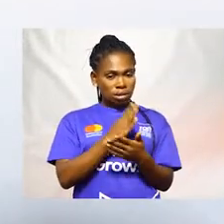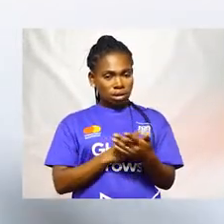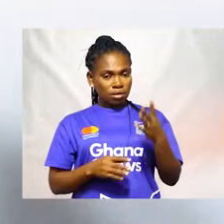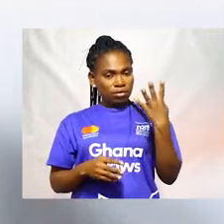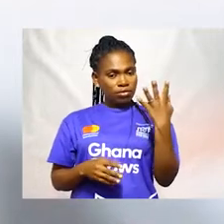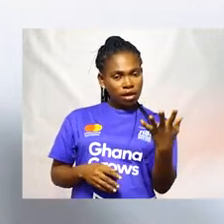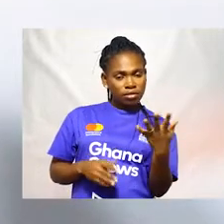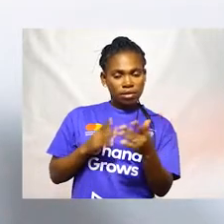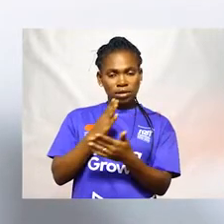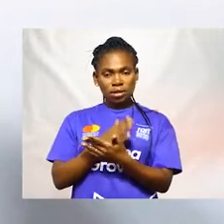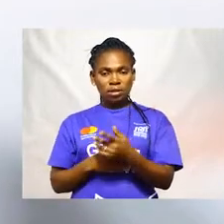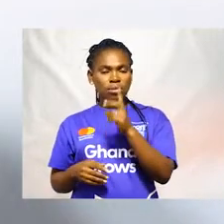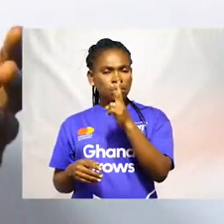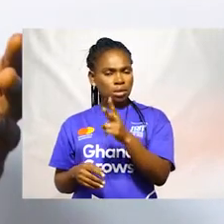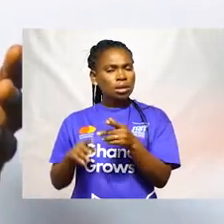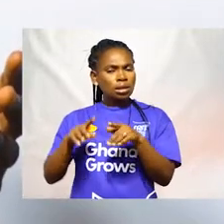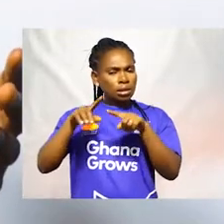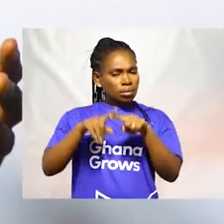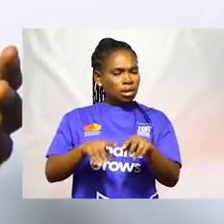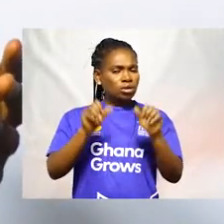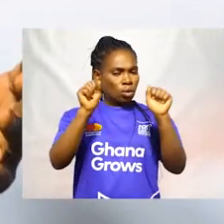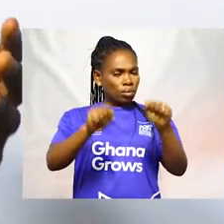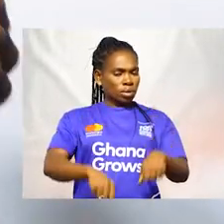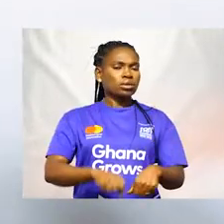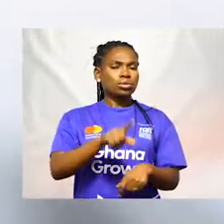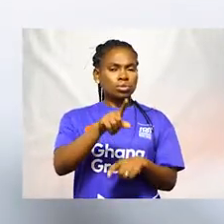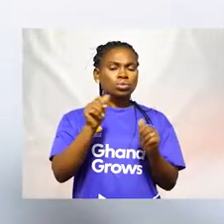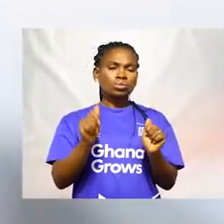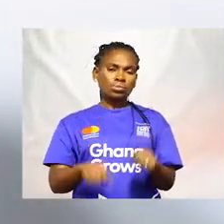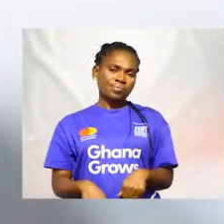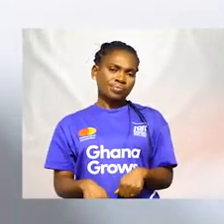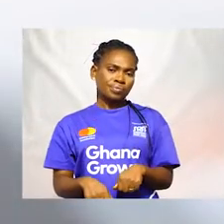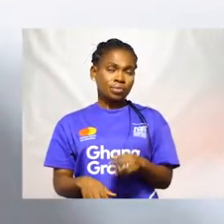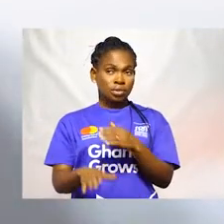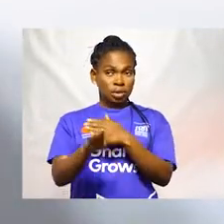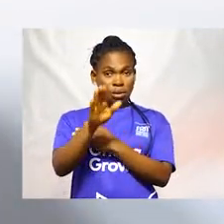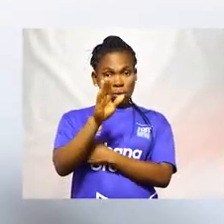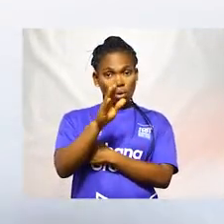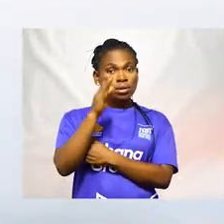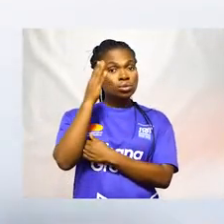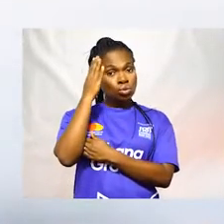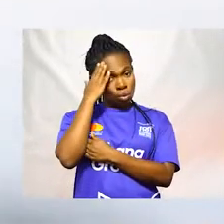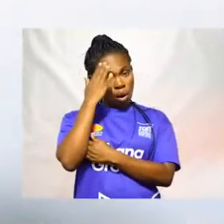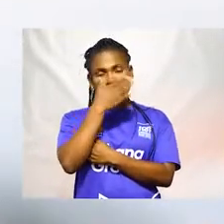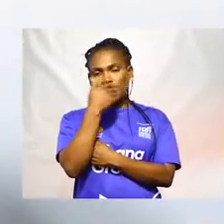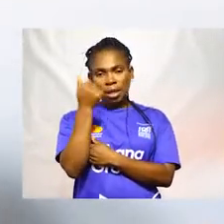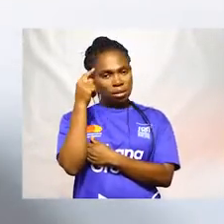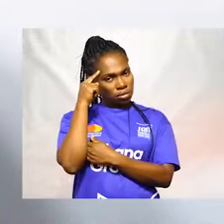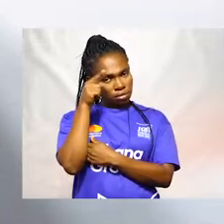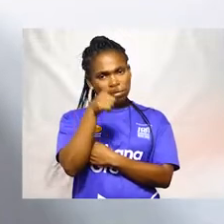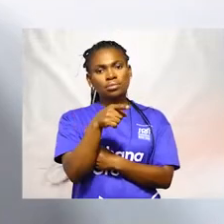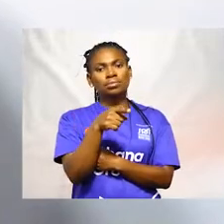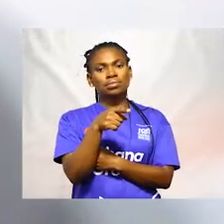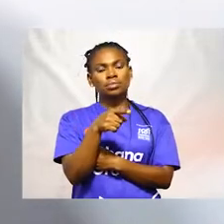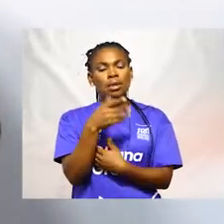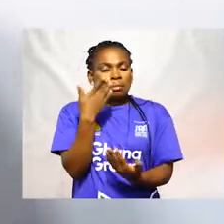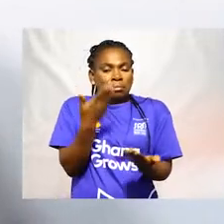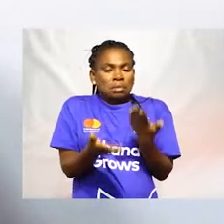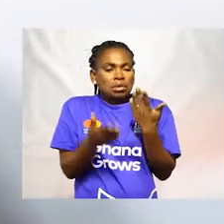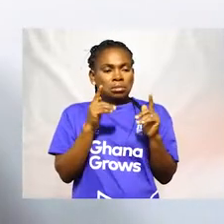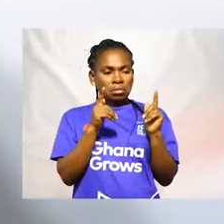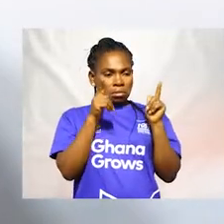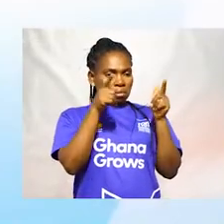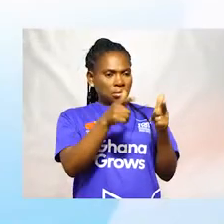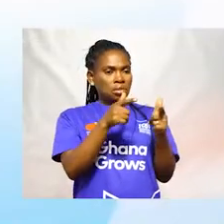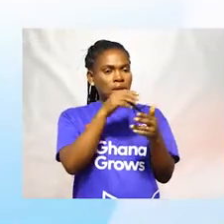Everyone according to their abilities. And that's why earlier on I said that God is the one who knows what is best for you. I may look at you and you are